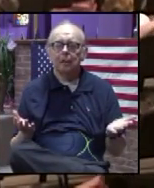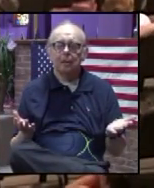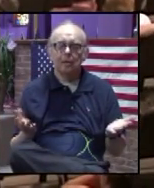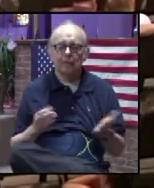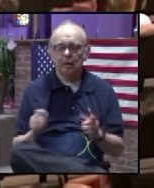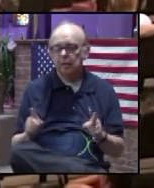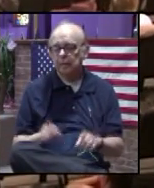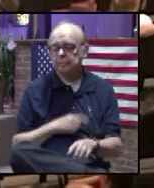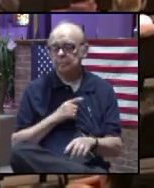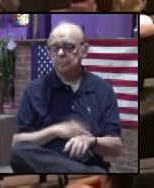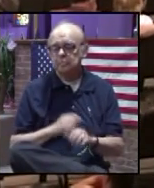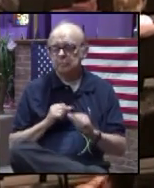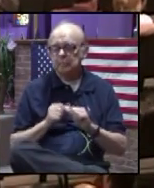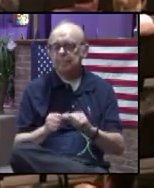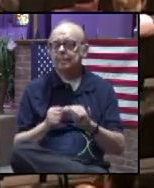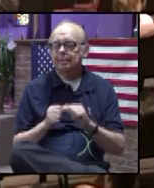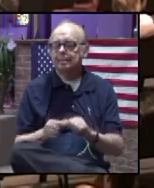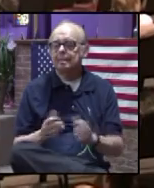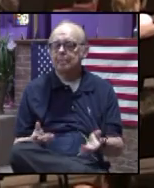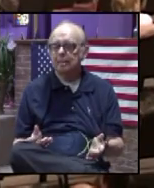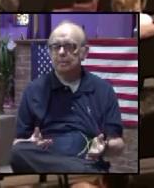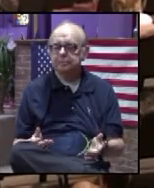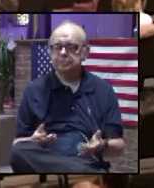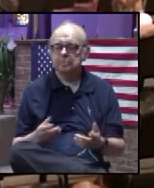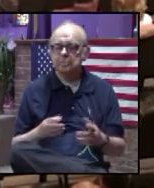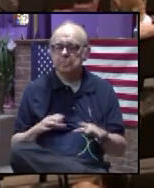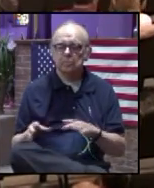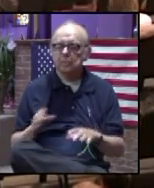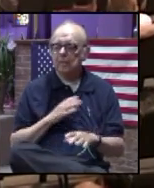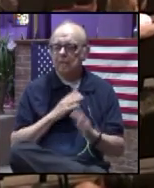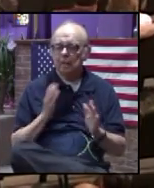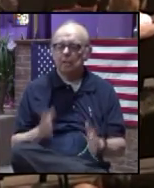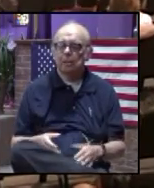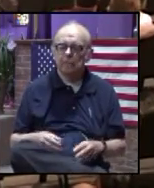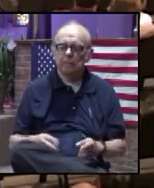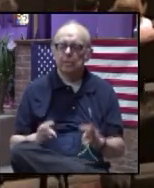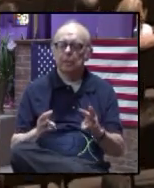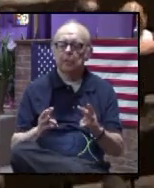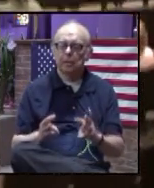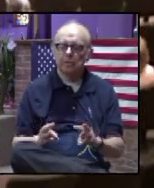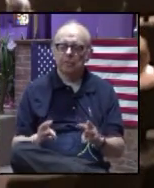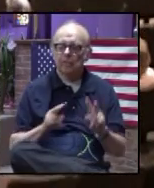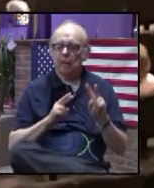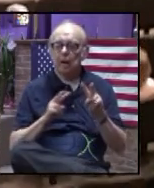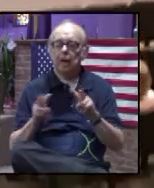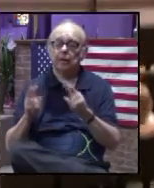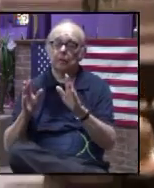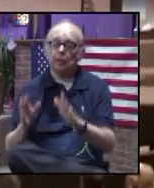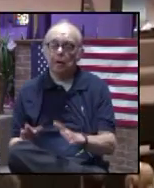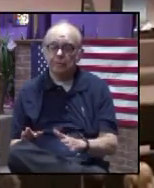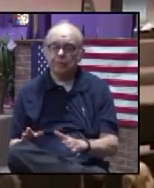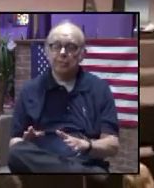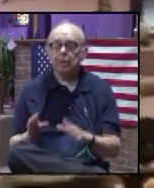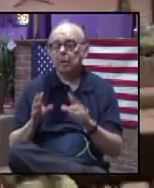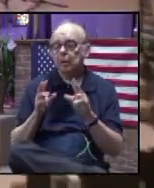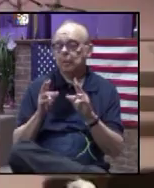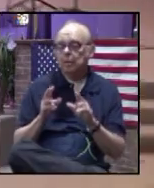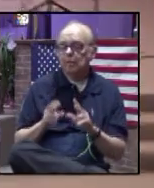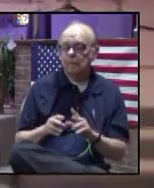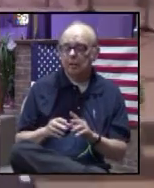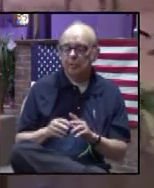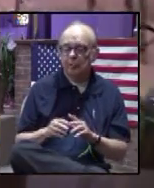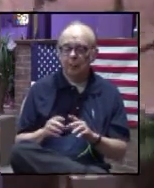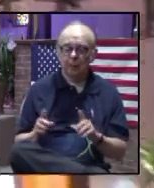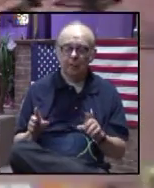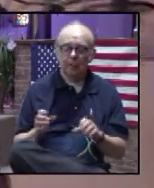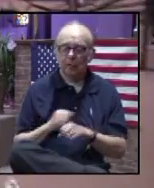As long as we continue to treat Christianity as a spectator sport, we don't